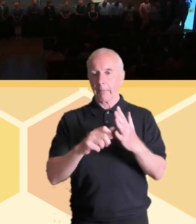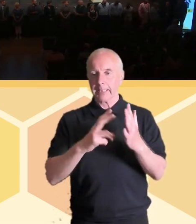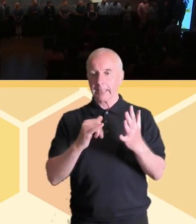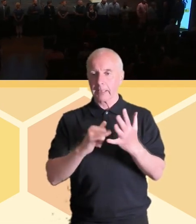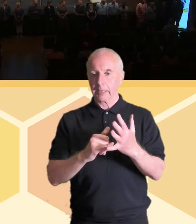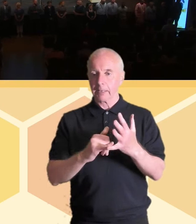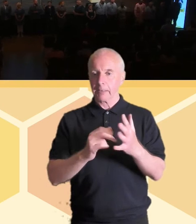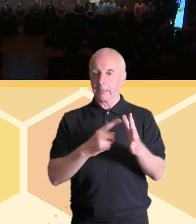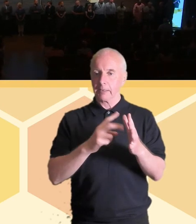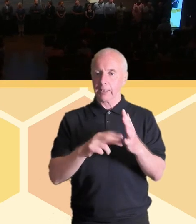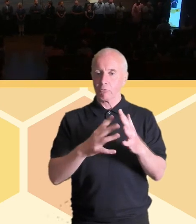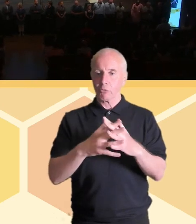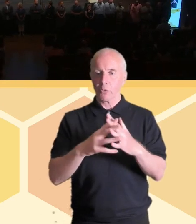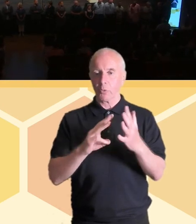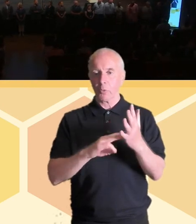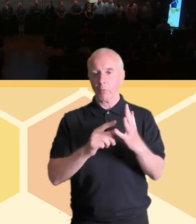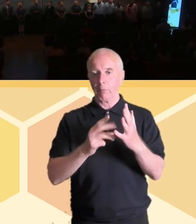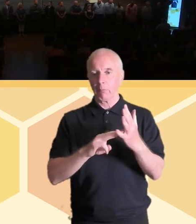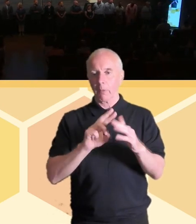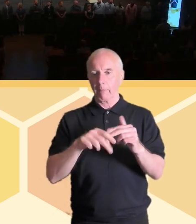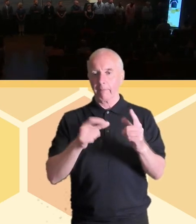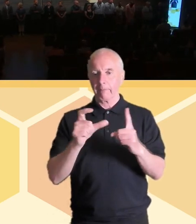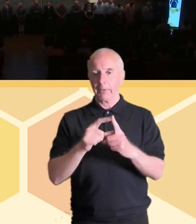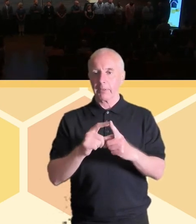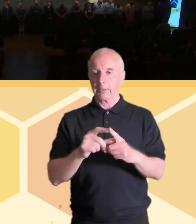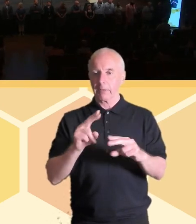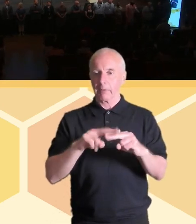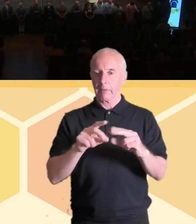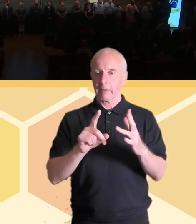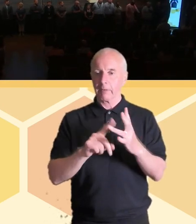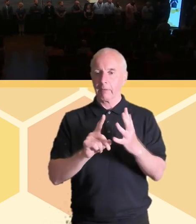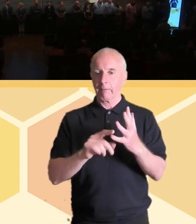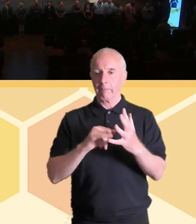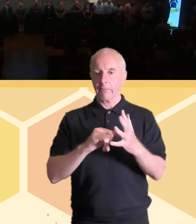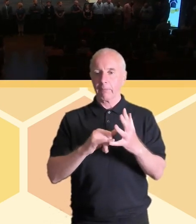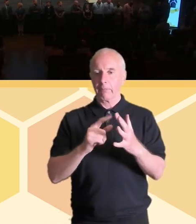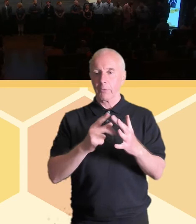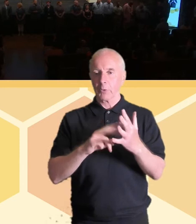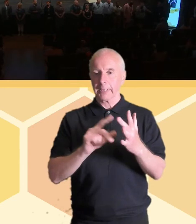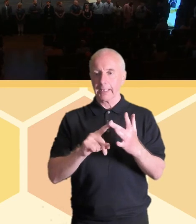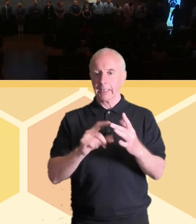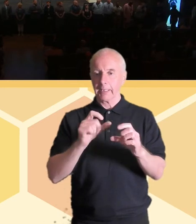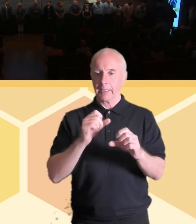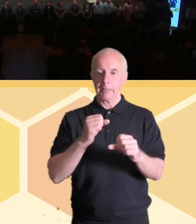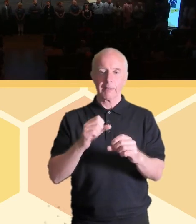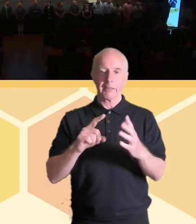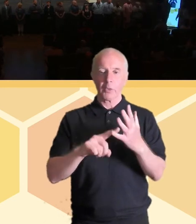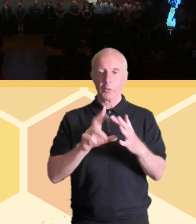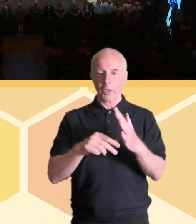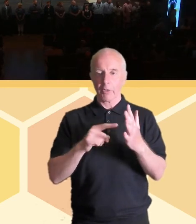Mumford, the Reverend Fusini Utwara, and the Reverend Pamela